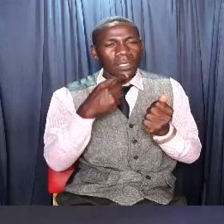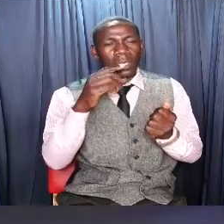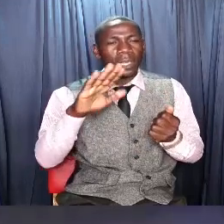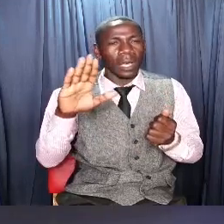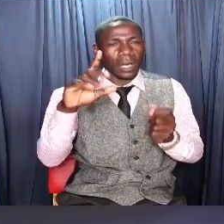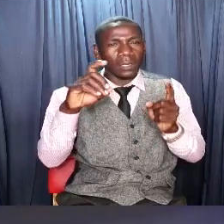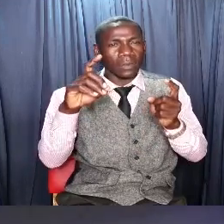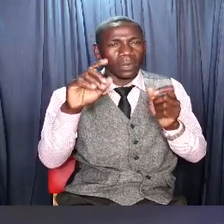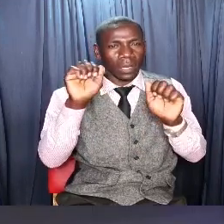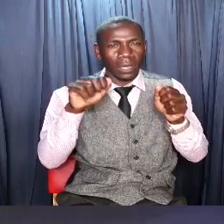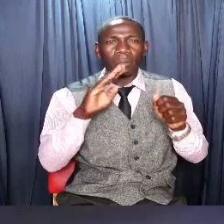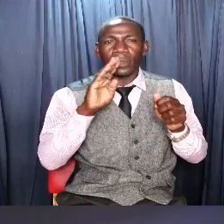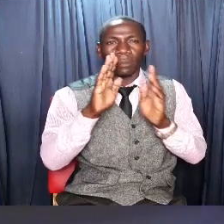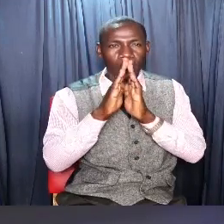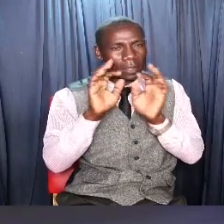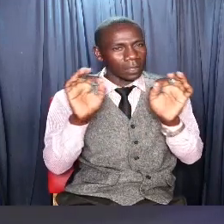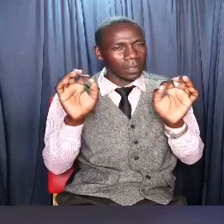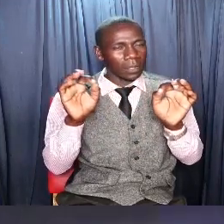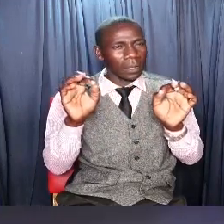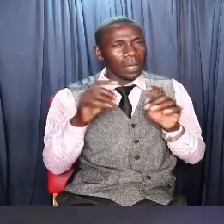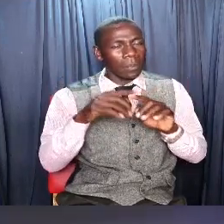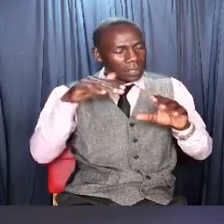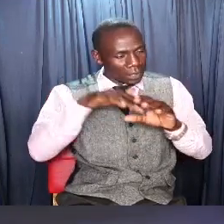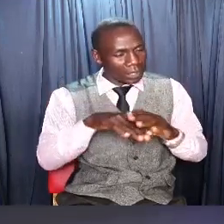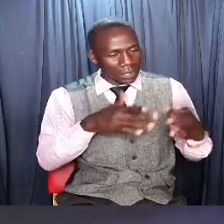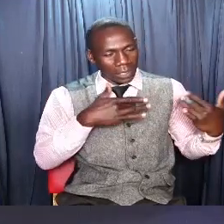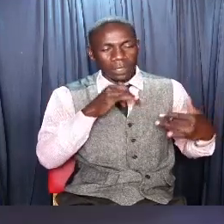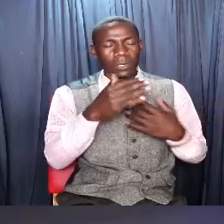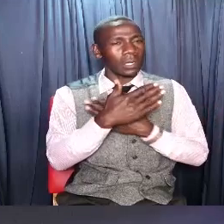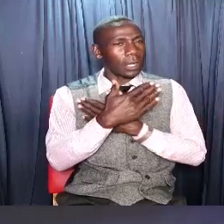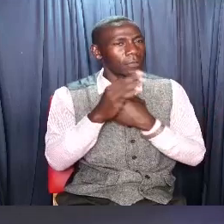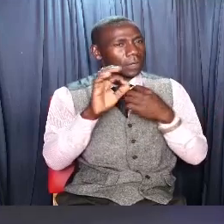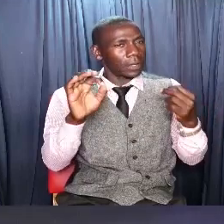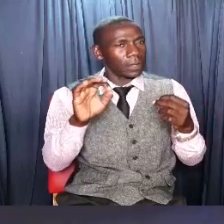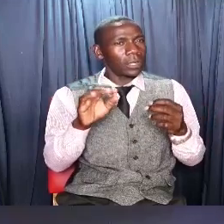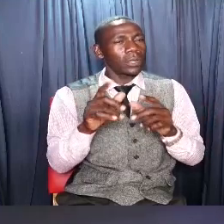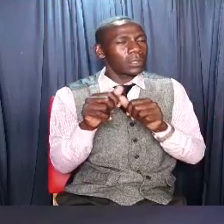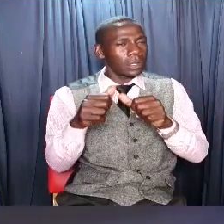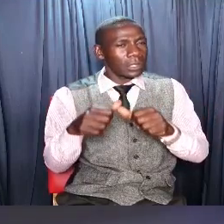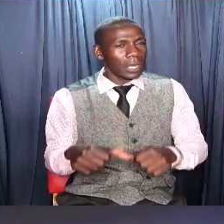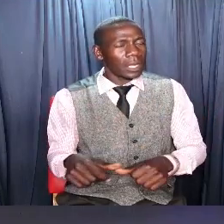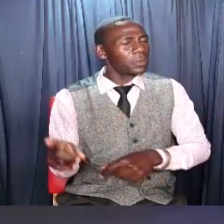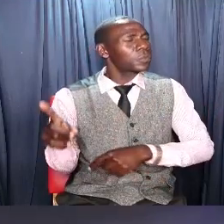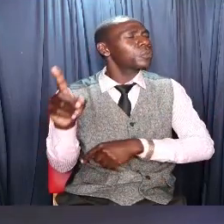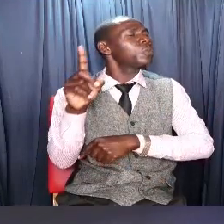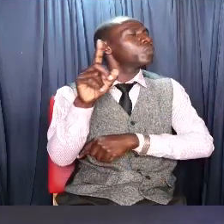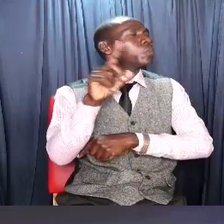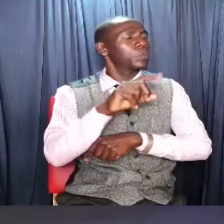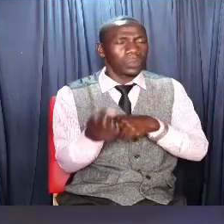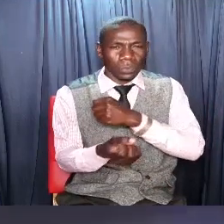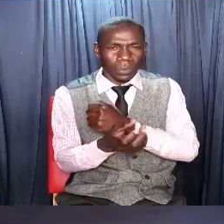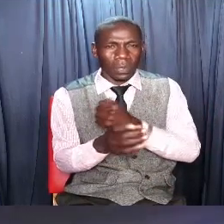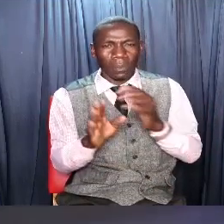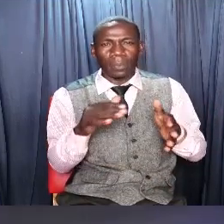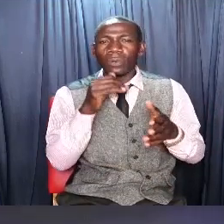dhambi yako uwezi kuombewa. If you don't speak your sin, you can't be kept. Lakini hapa ndani hana kupenda. But in him he doesn't. Ndio hao mnashinda nao kwa mashauri. These are the people who stay for counsel.